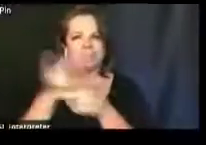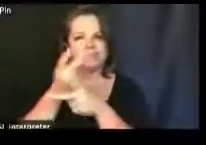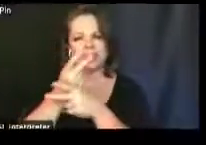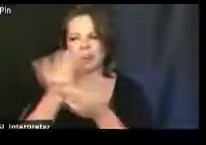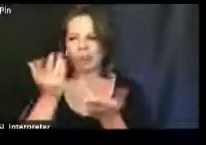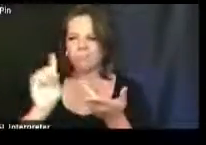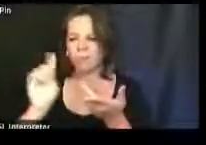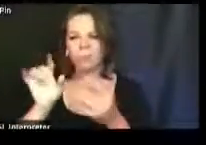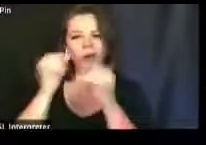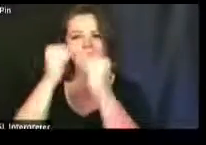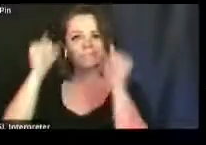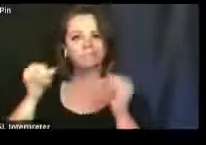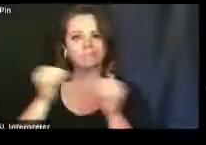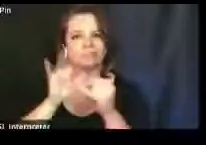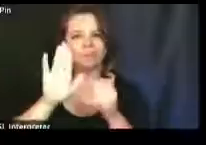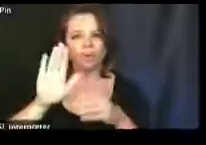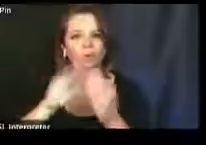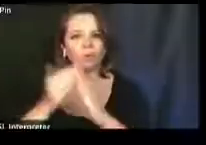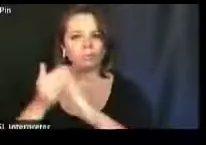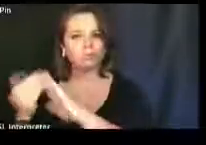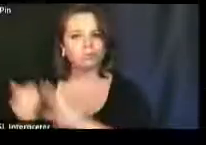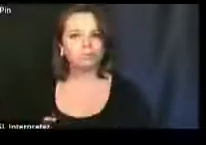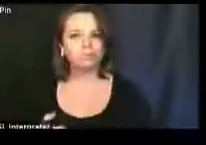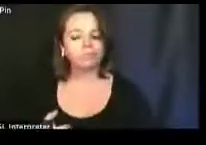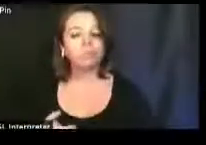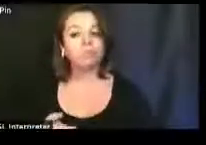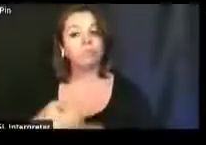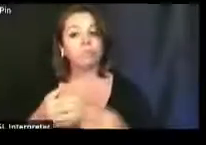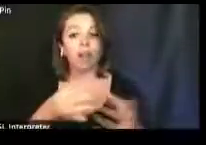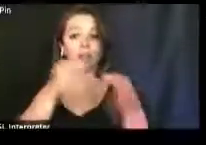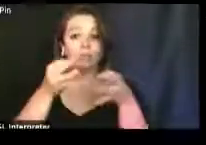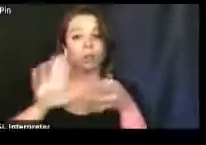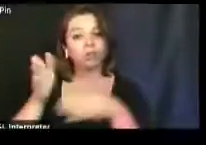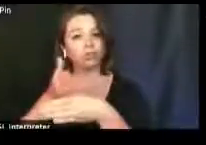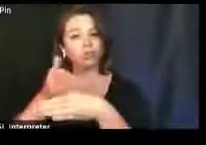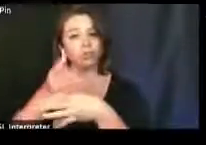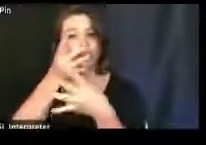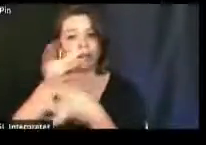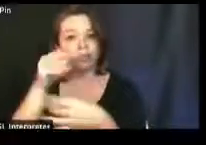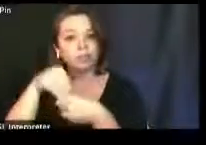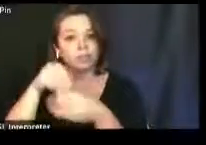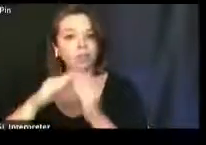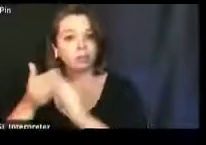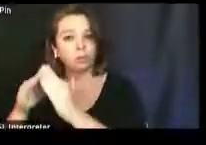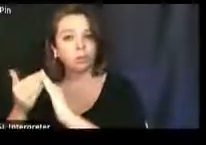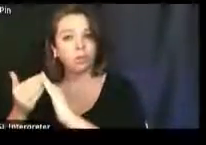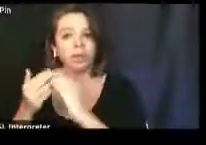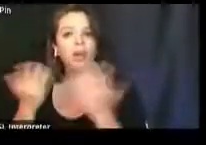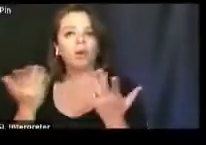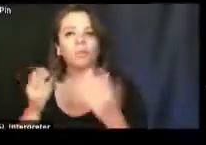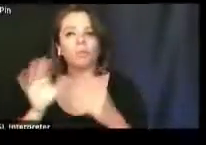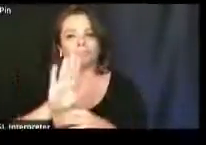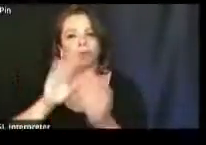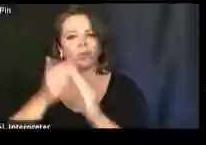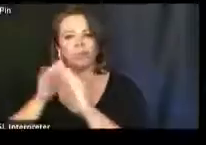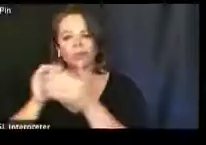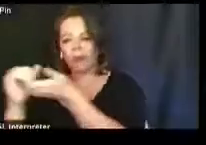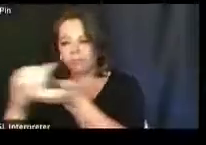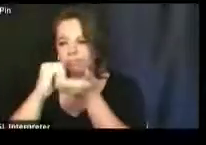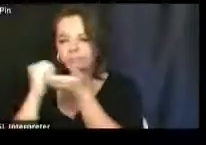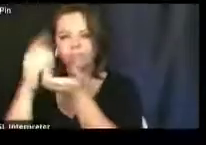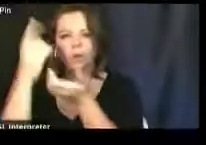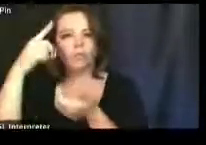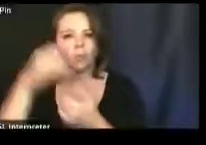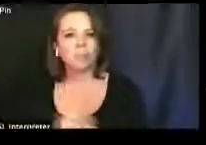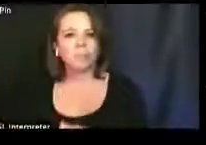your community. Tell us, what are your shared interests? We would like to know what brings you together. Let